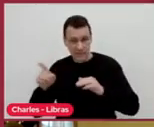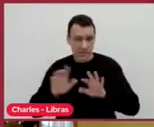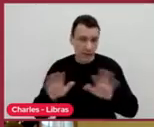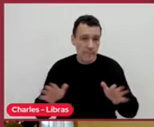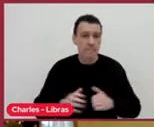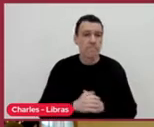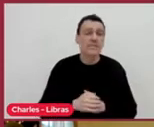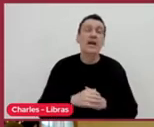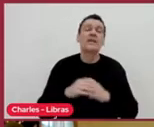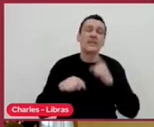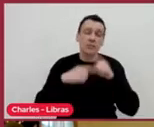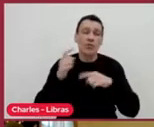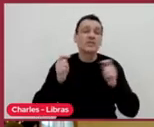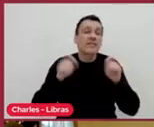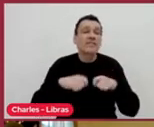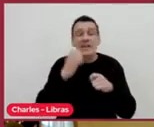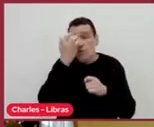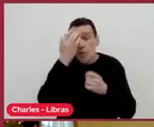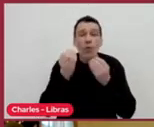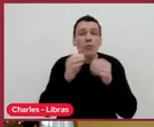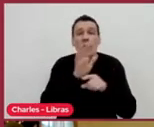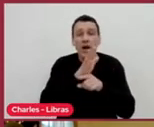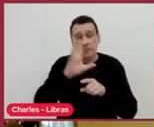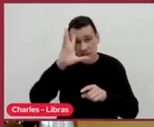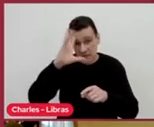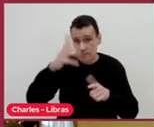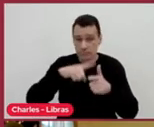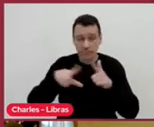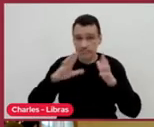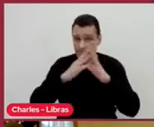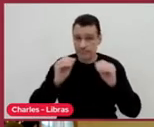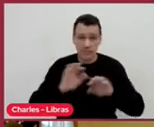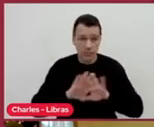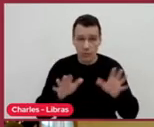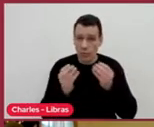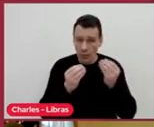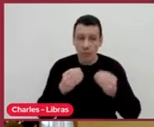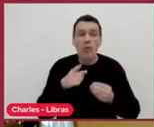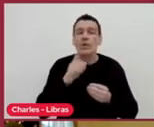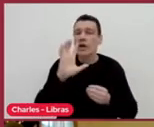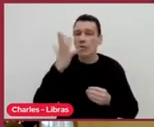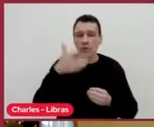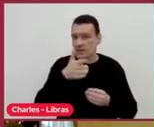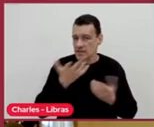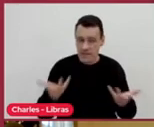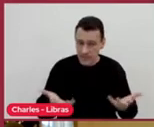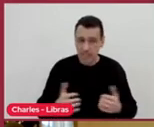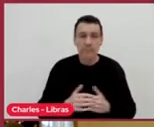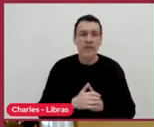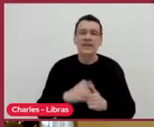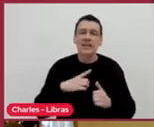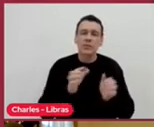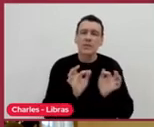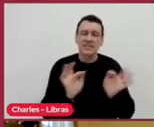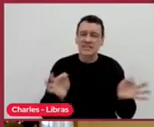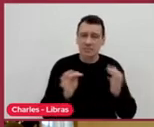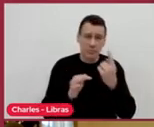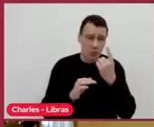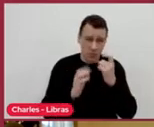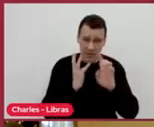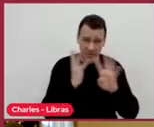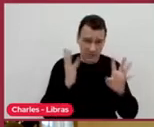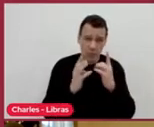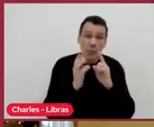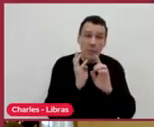batch resolver. So what will happen here in the inputs? I will have to construct a single query that will query every